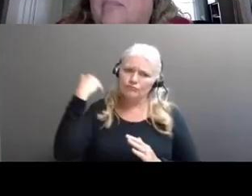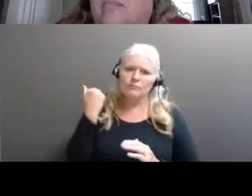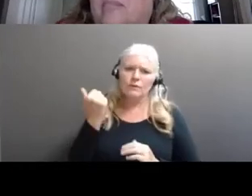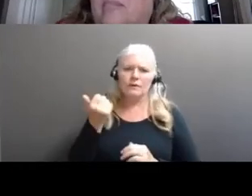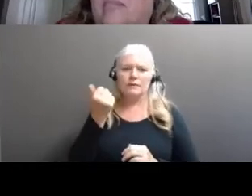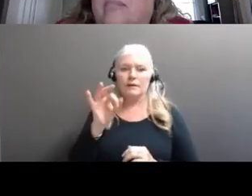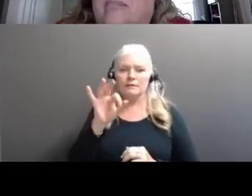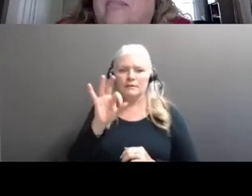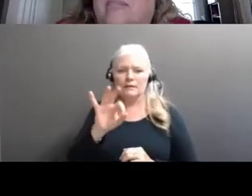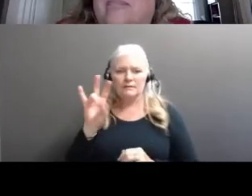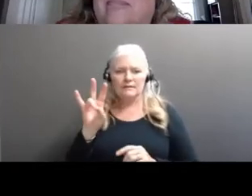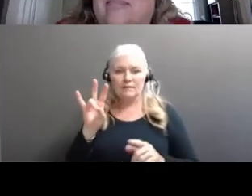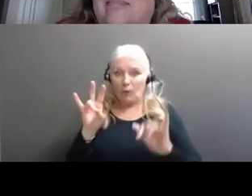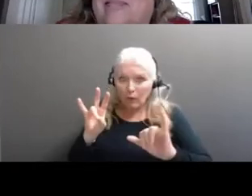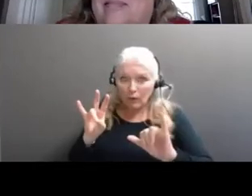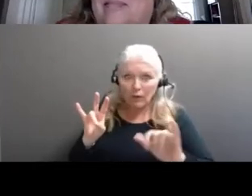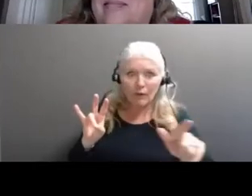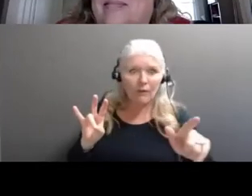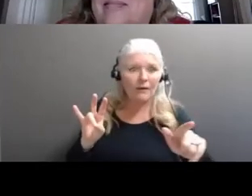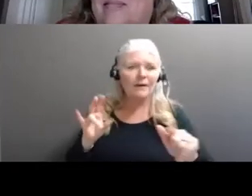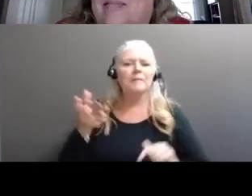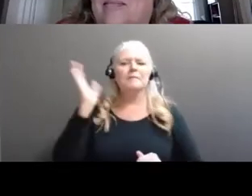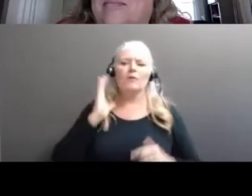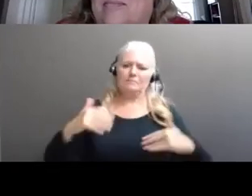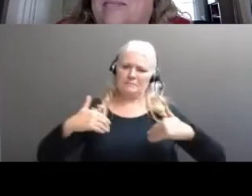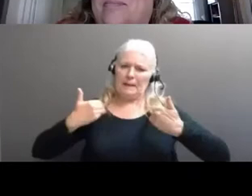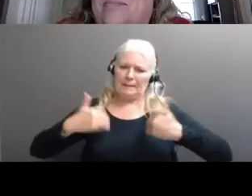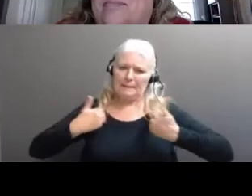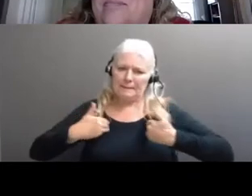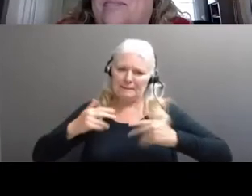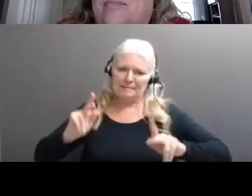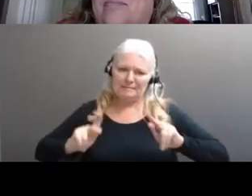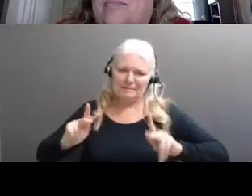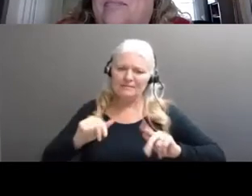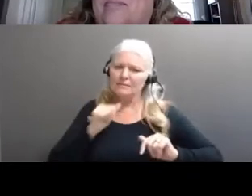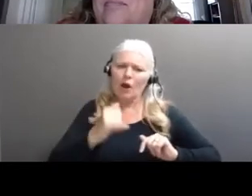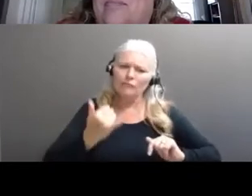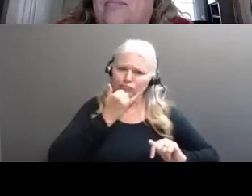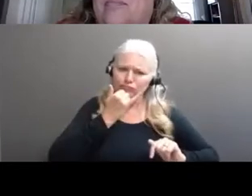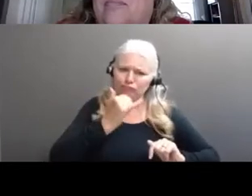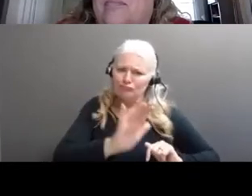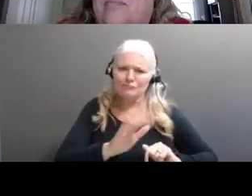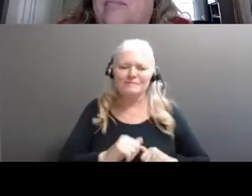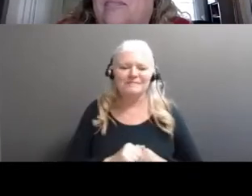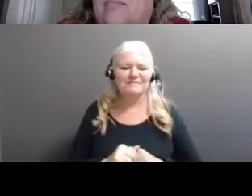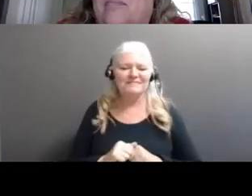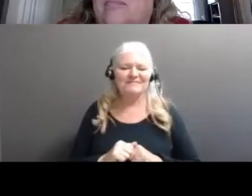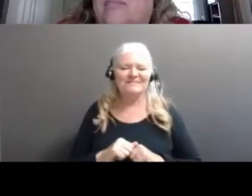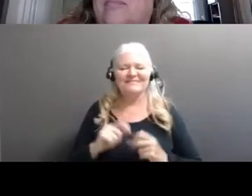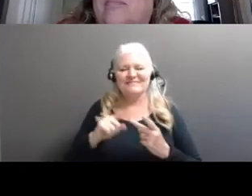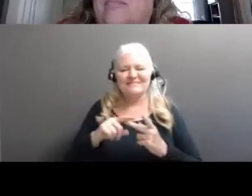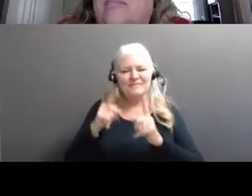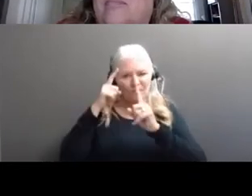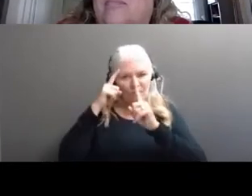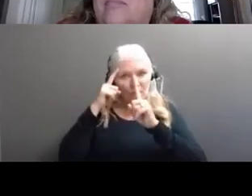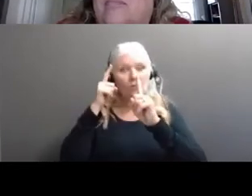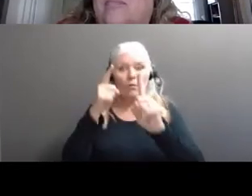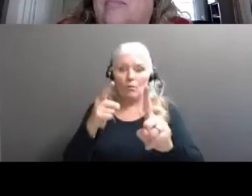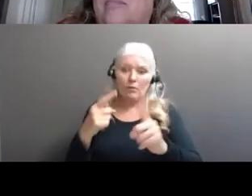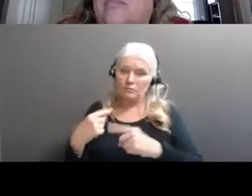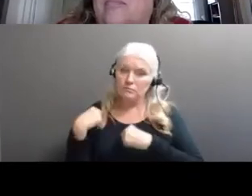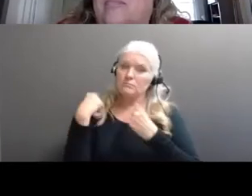but for young people. So you're not completely wrong. And then on the intention was always